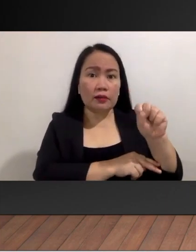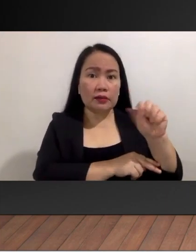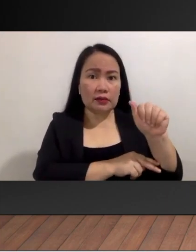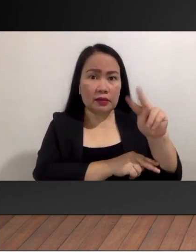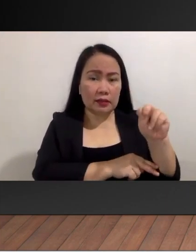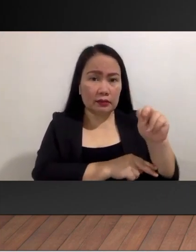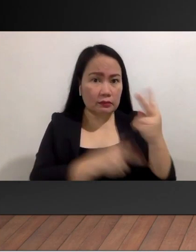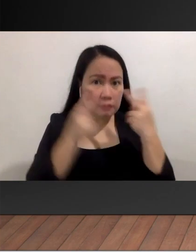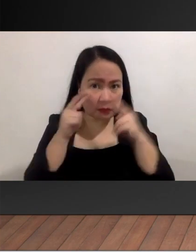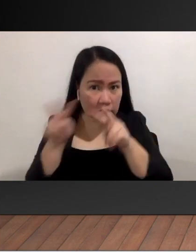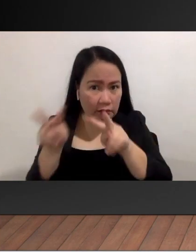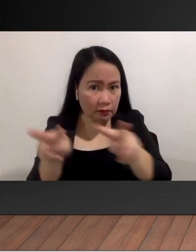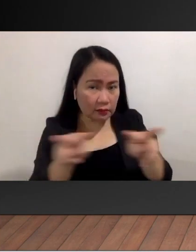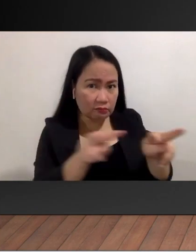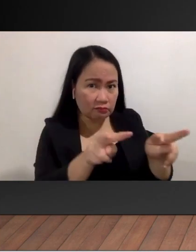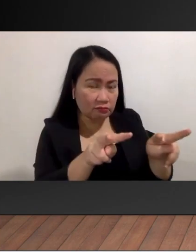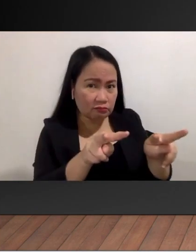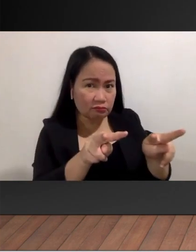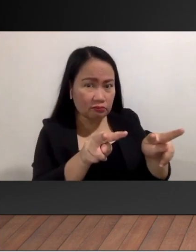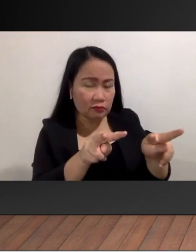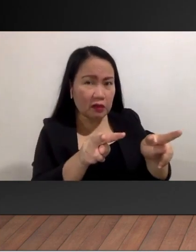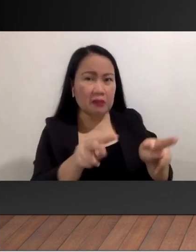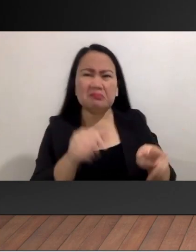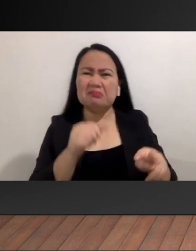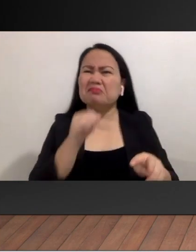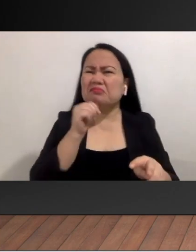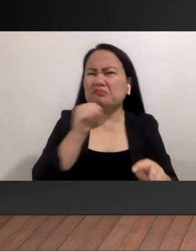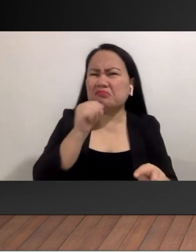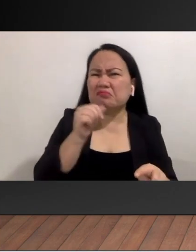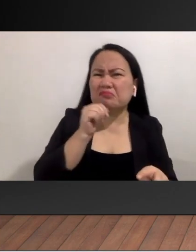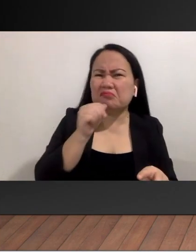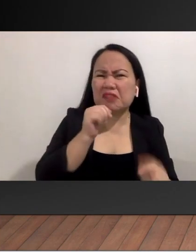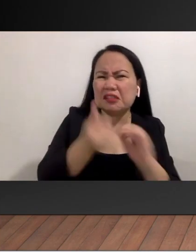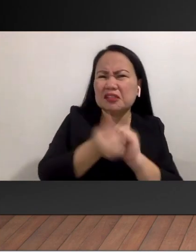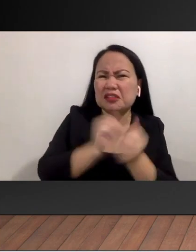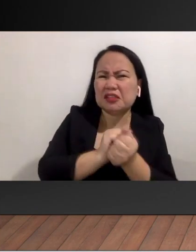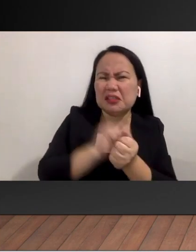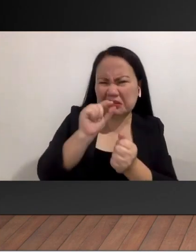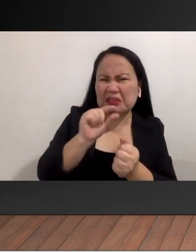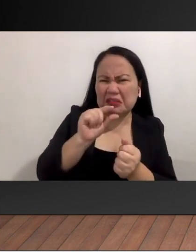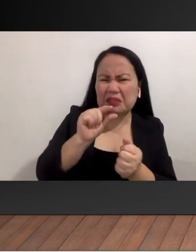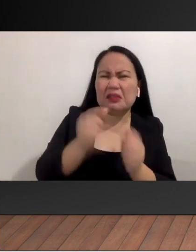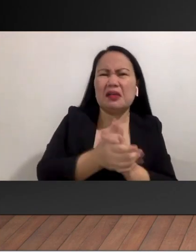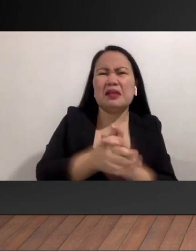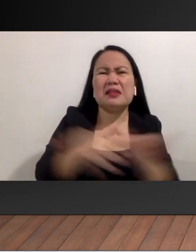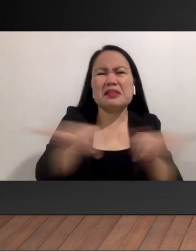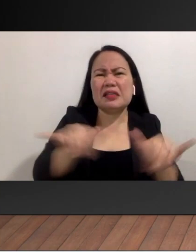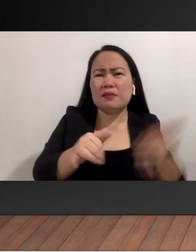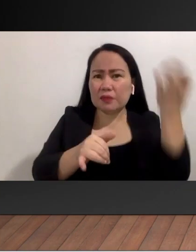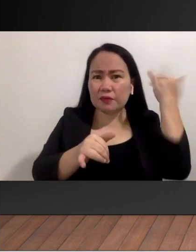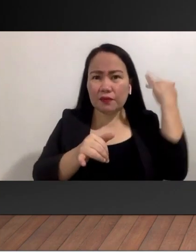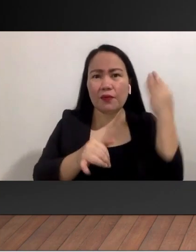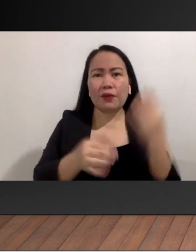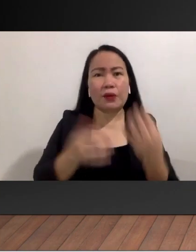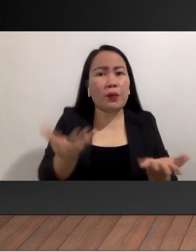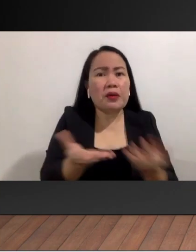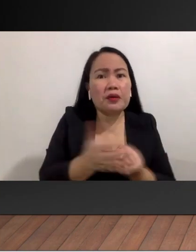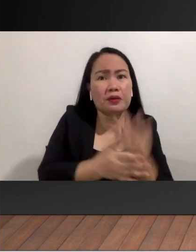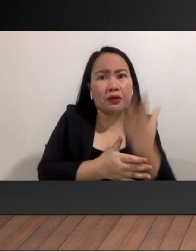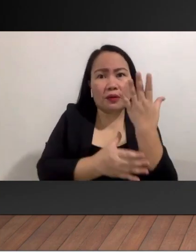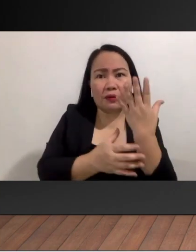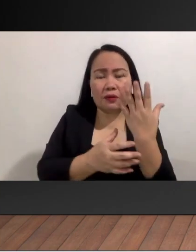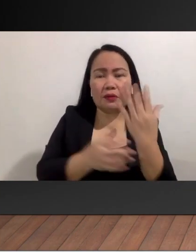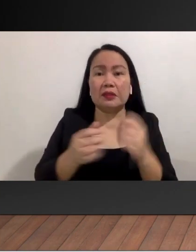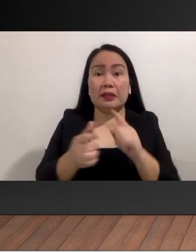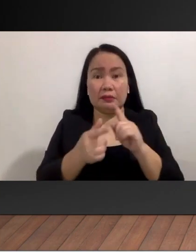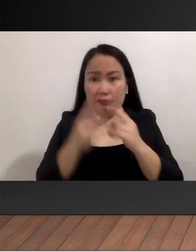He saw that nothing much had changed. The place where he grew up is still the same as before. He turned his attention